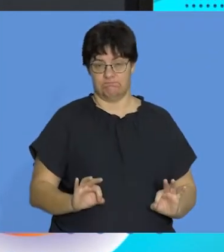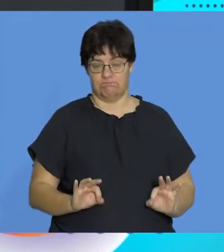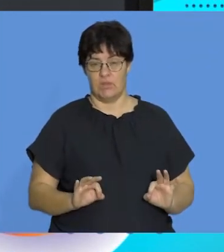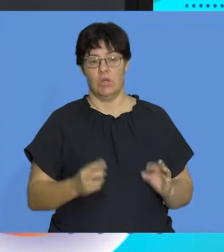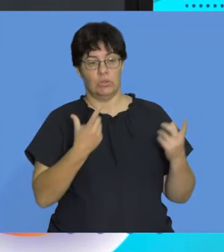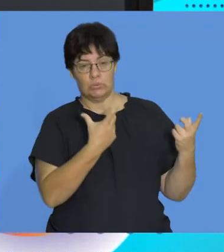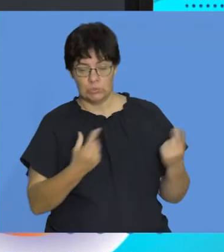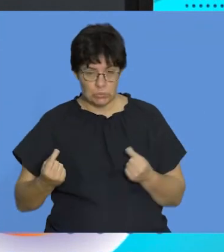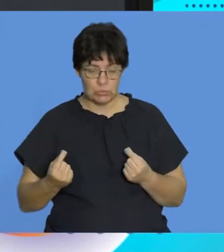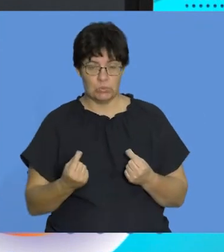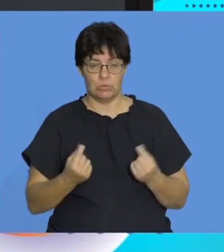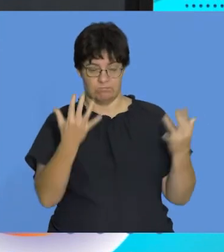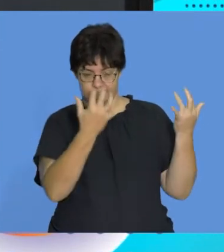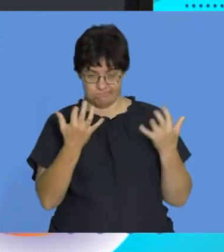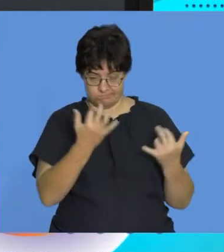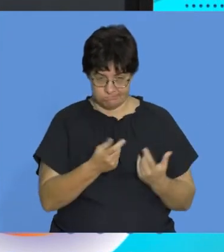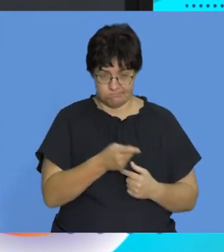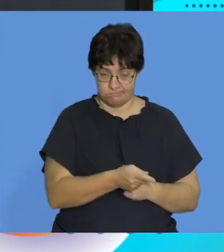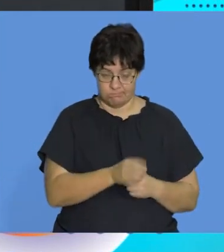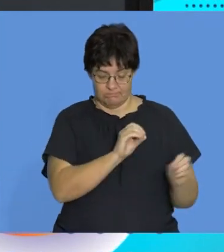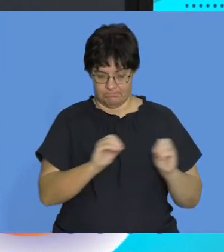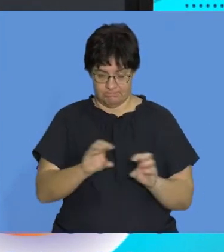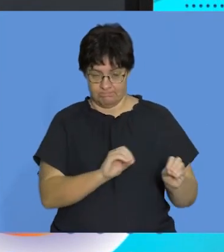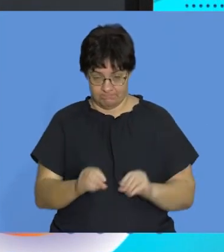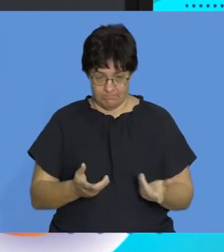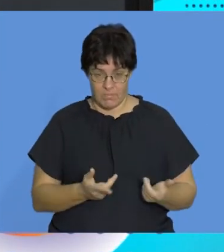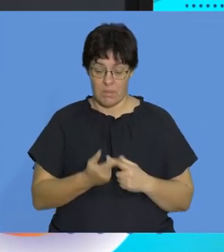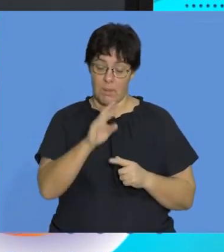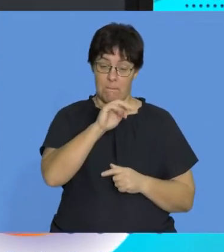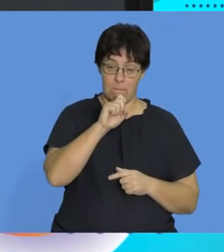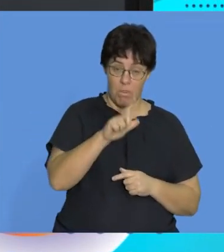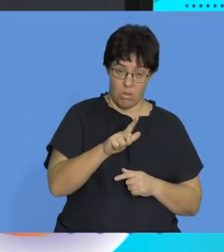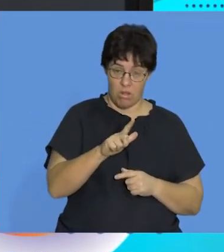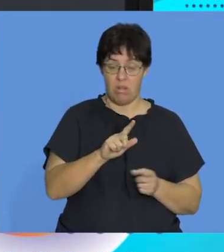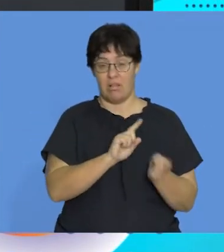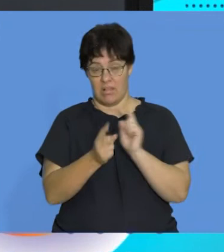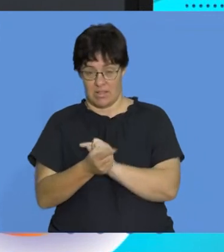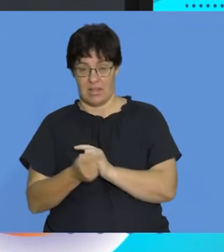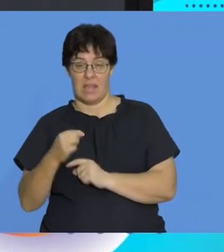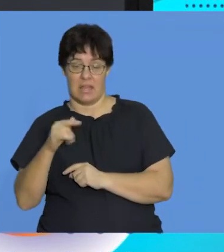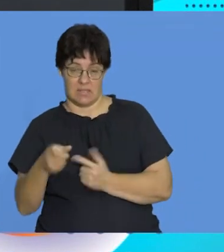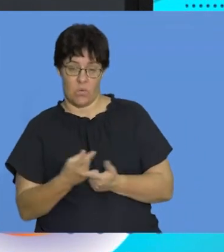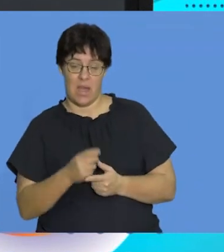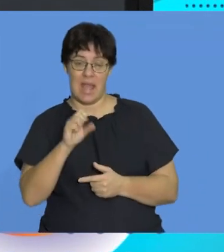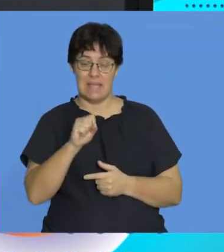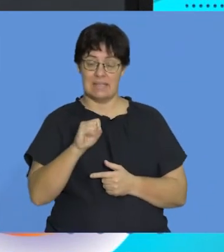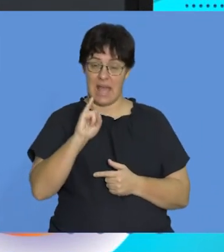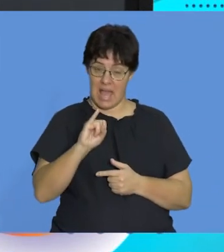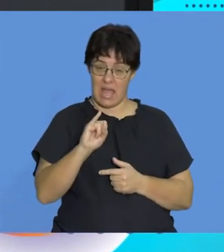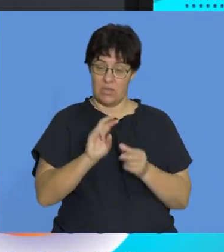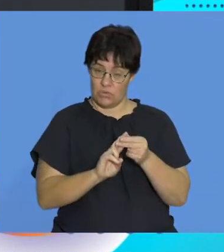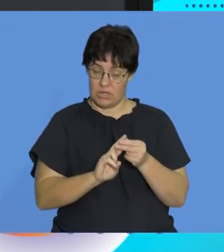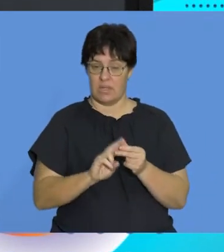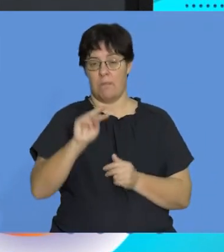formula, do the necessary substitution, but remember to convert the mass into mole. Why? Because the mole is the SI unit of quantity of